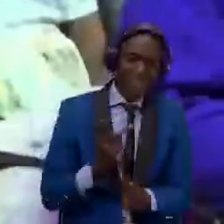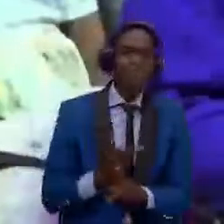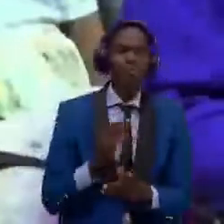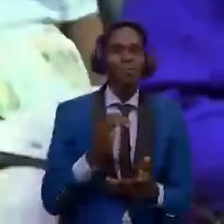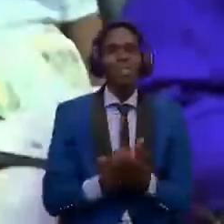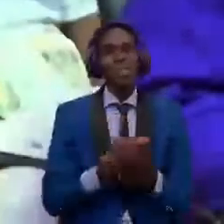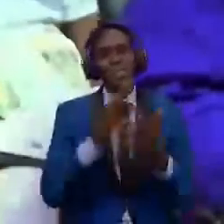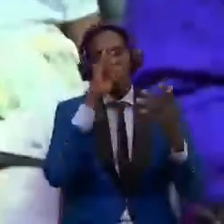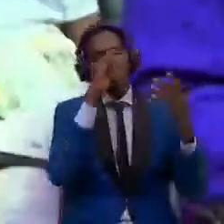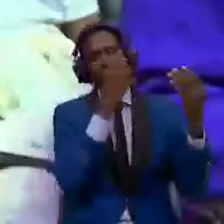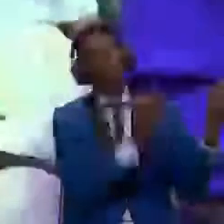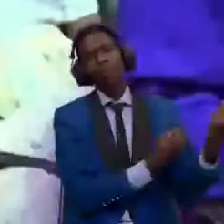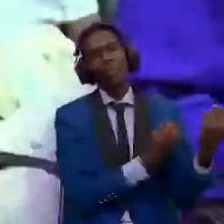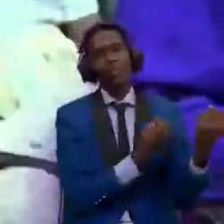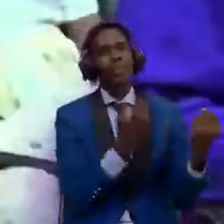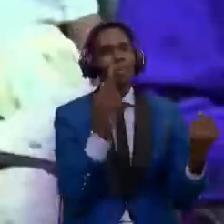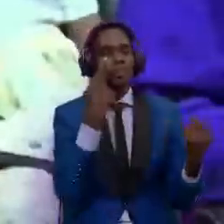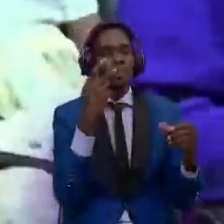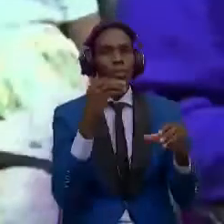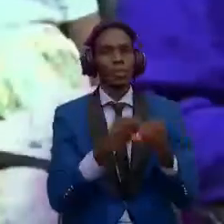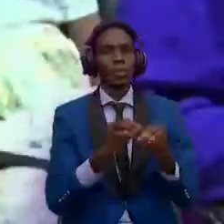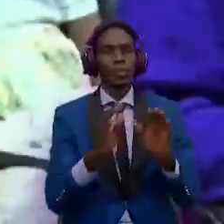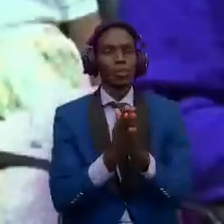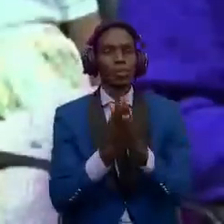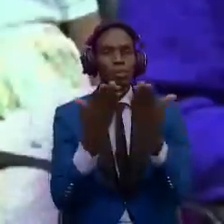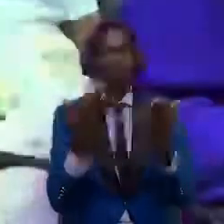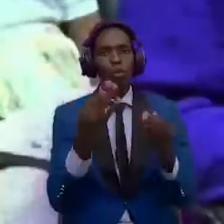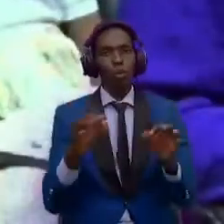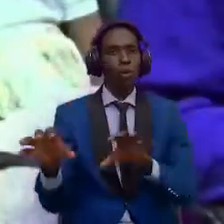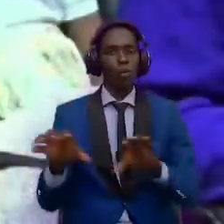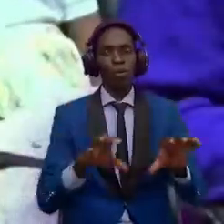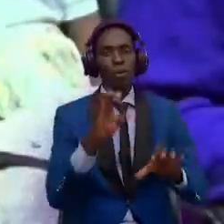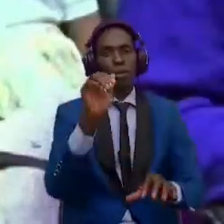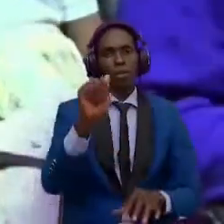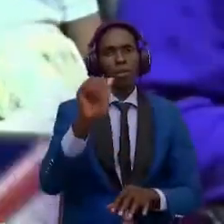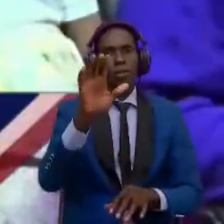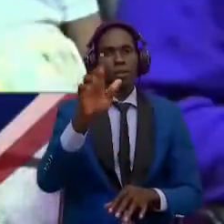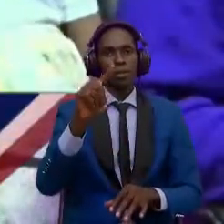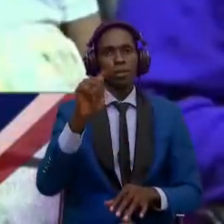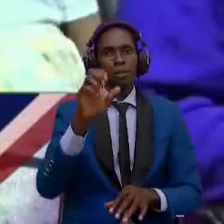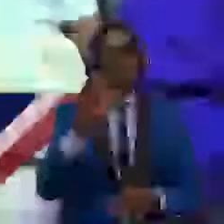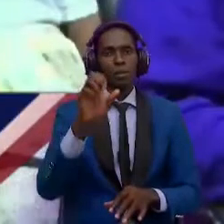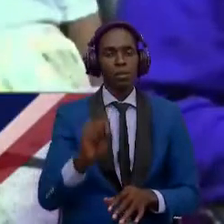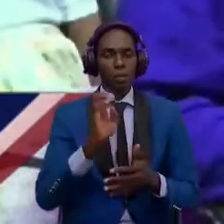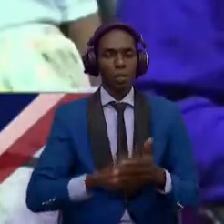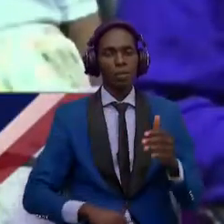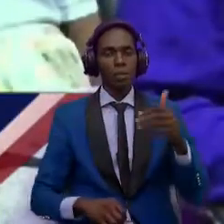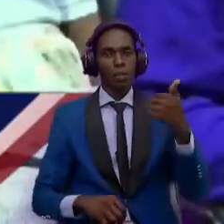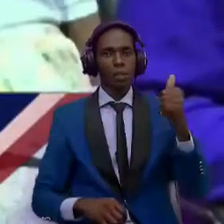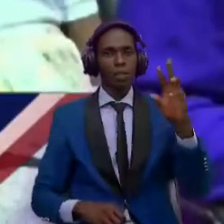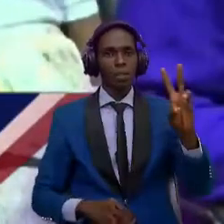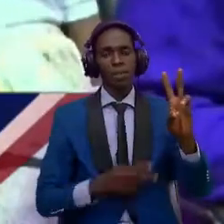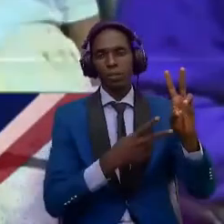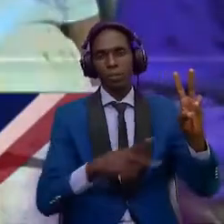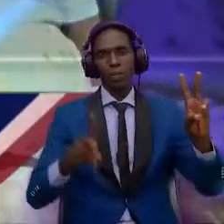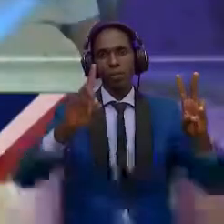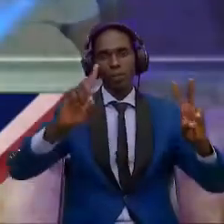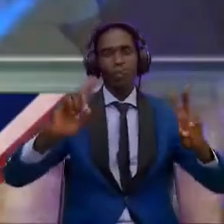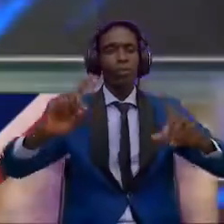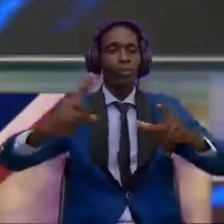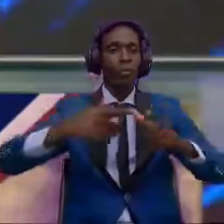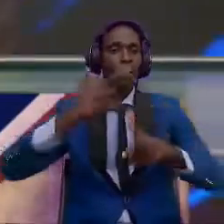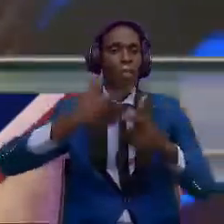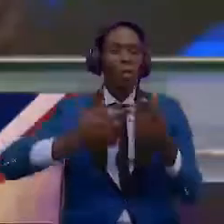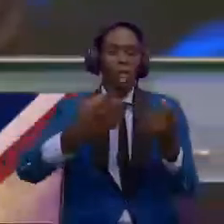faith. Look at Acts chapter 16. We're reading from verse 1. Acts chapter 16 verse 1. Then came he